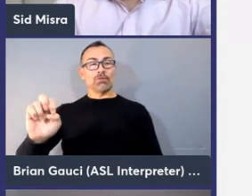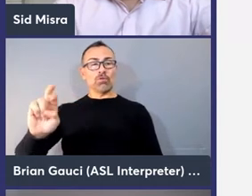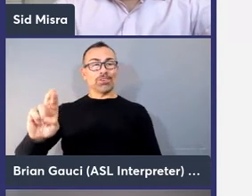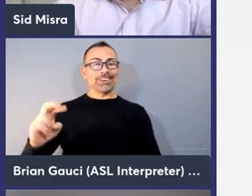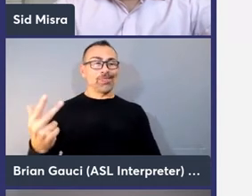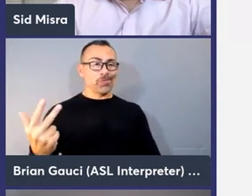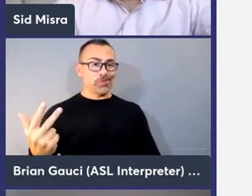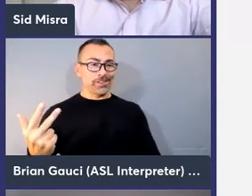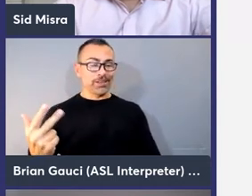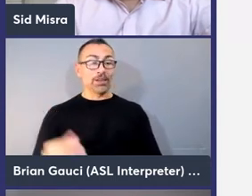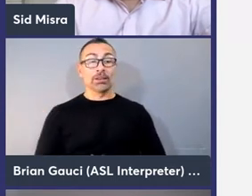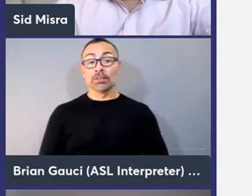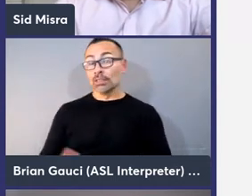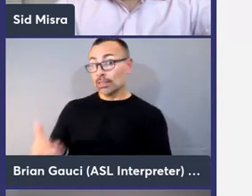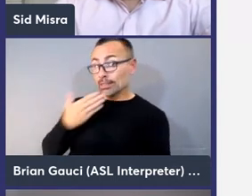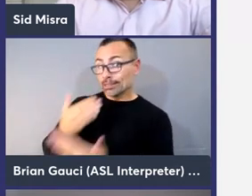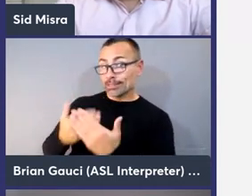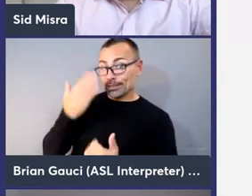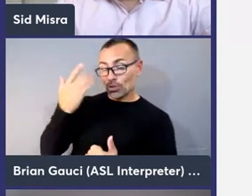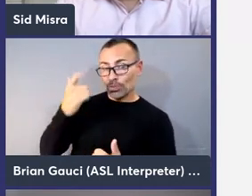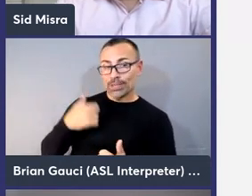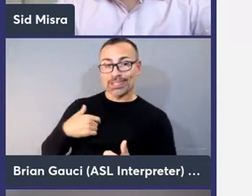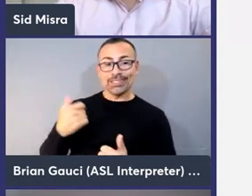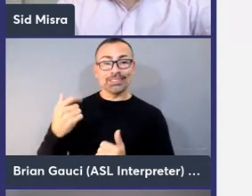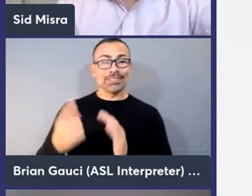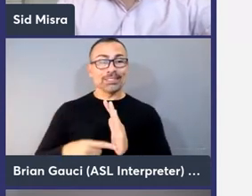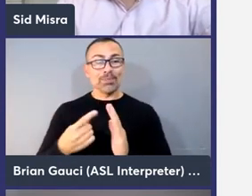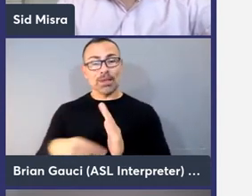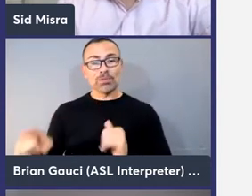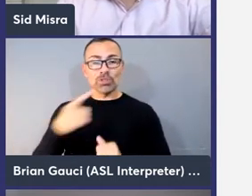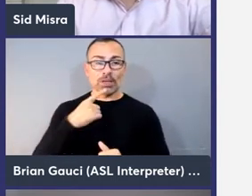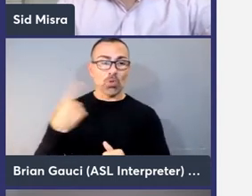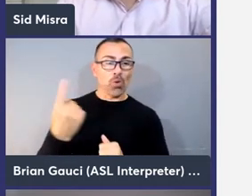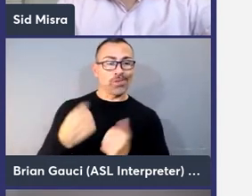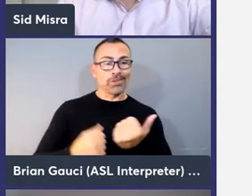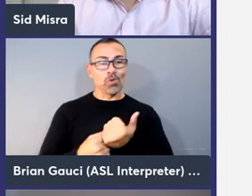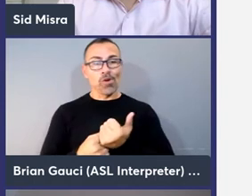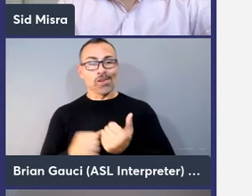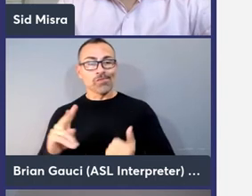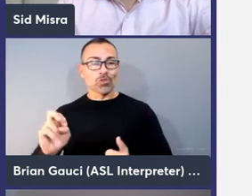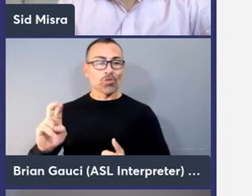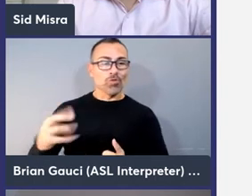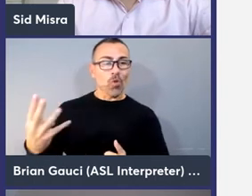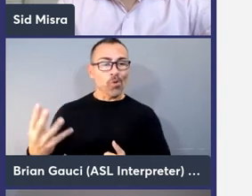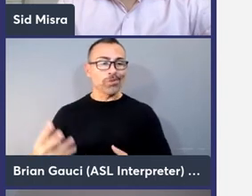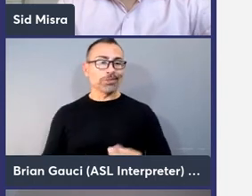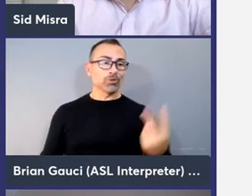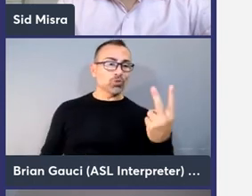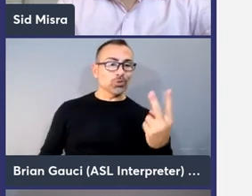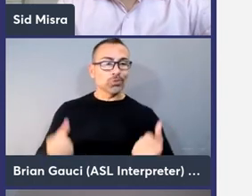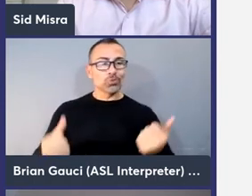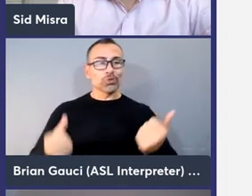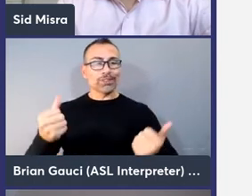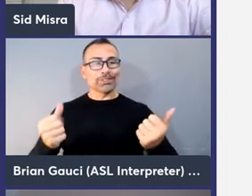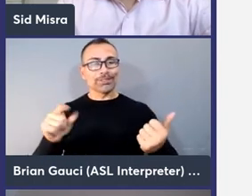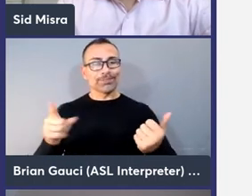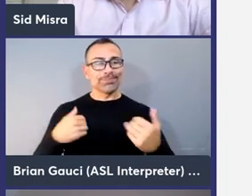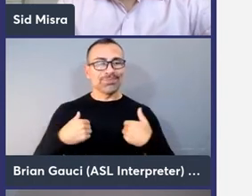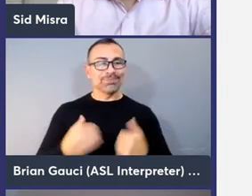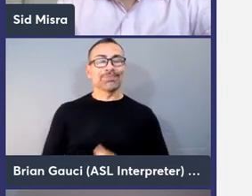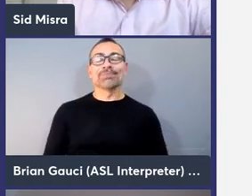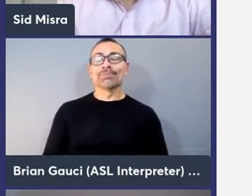because sometimes they're like, hey, hold on. We only support NFS version 4 or version 2 or whatever versions are out there.